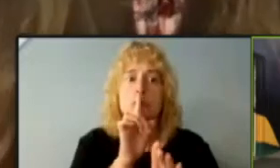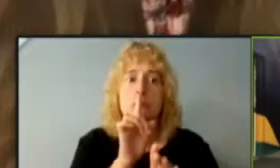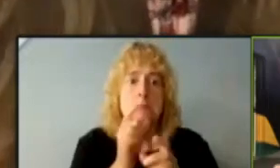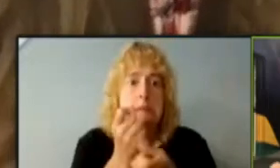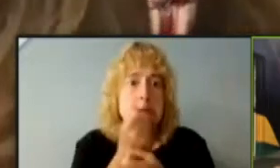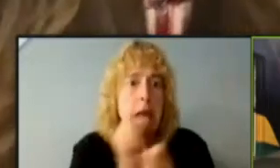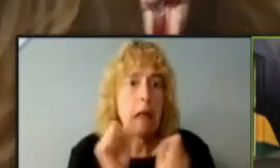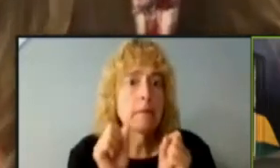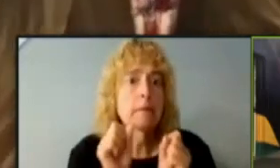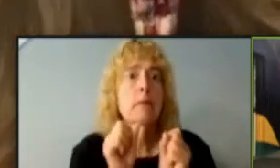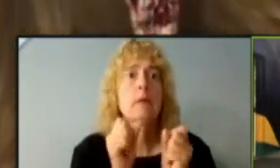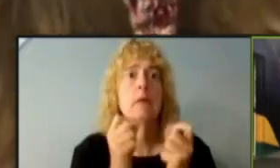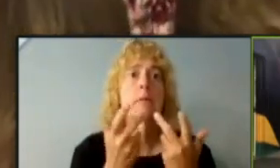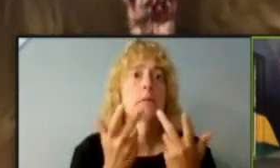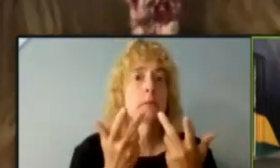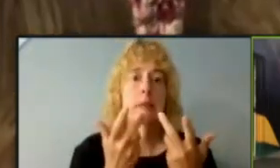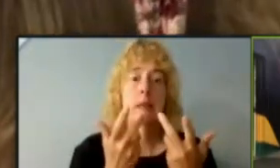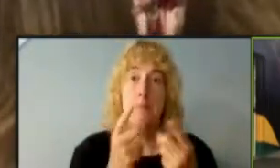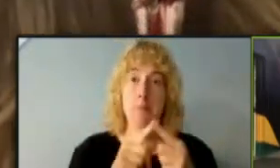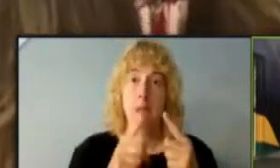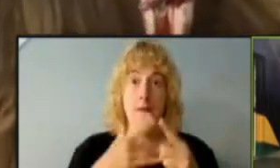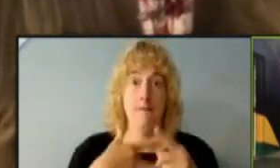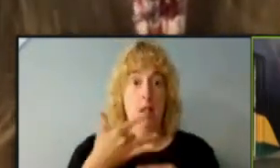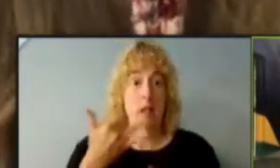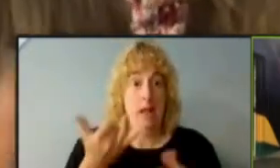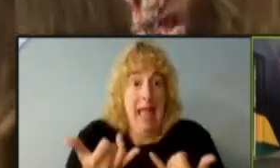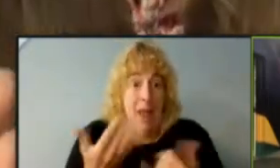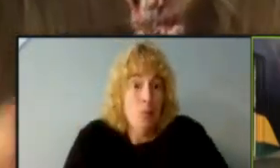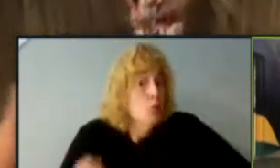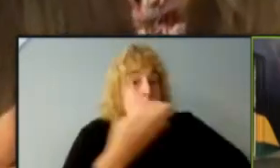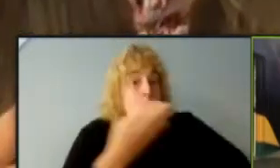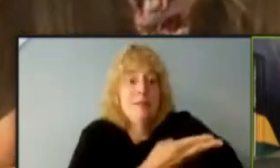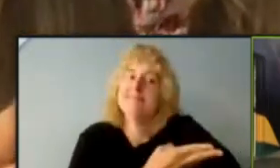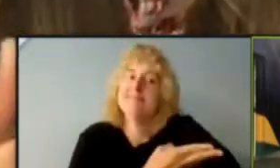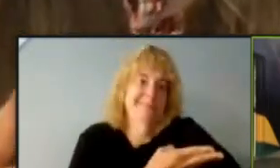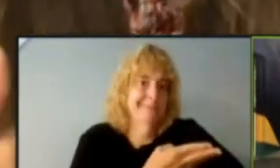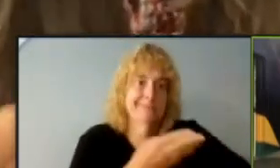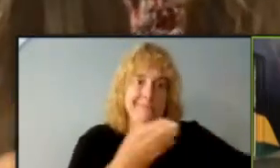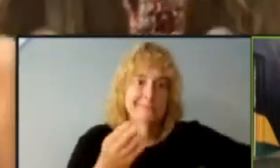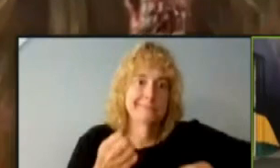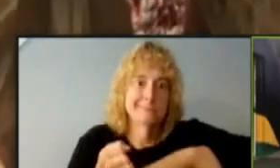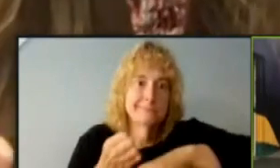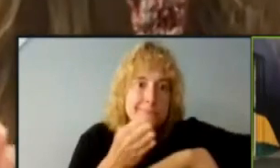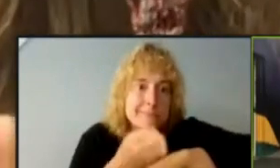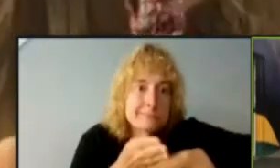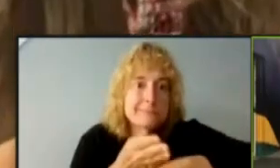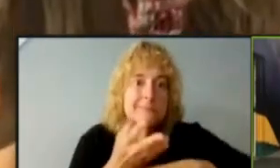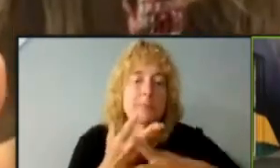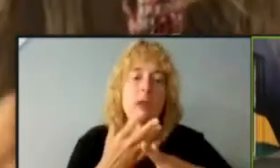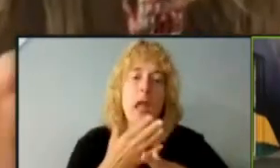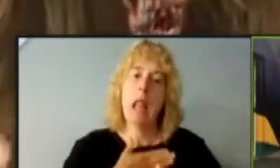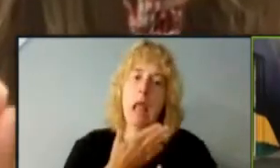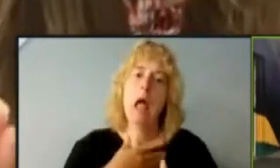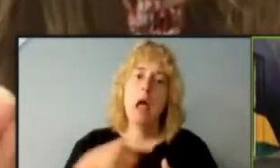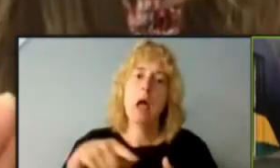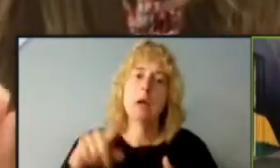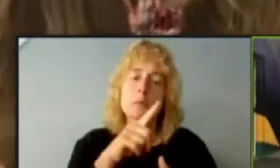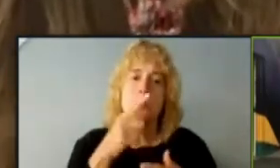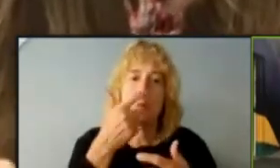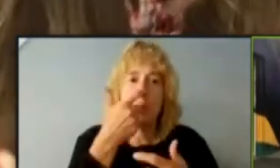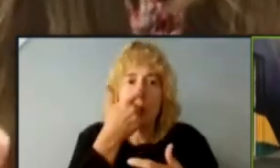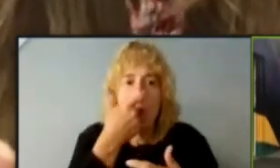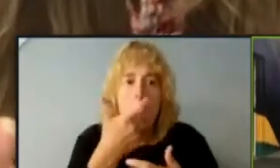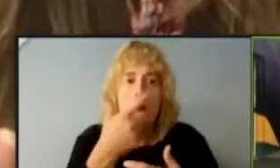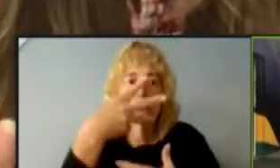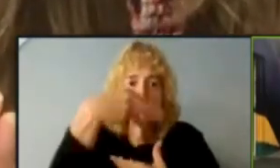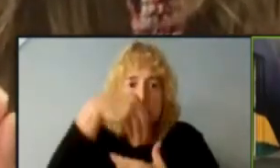we haven't gotten that far, right? So we're glad you're tuning in because we're doing the best that we can to line up a panel of experts that